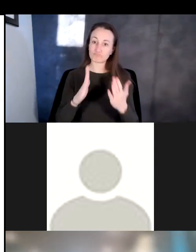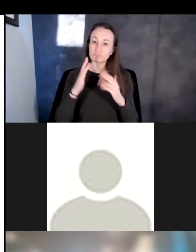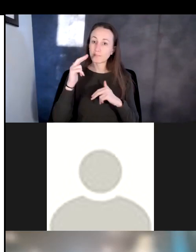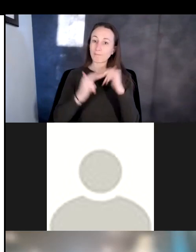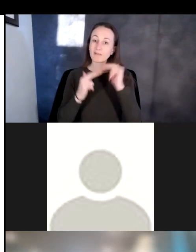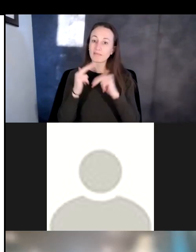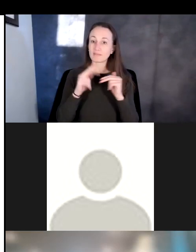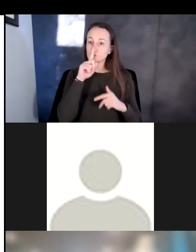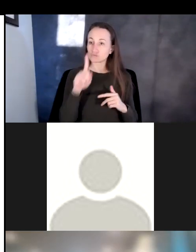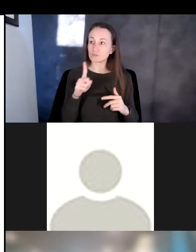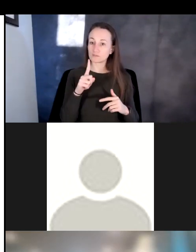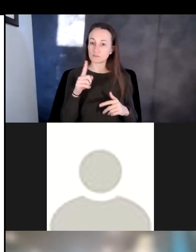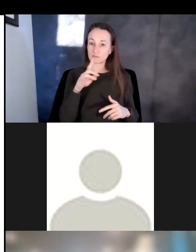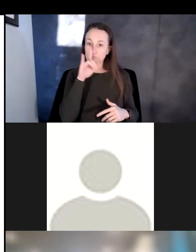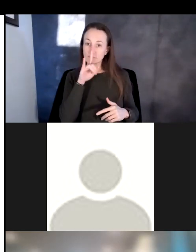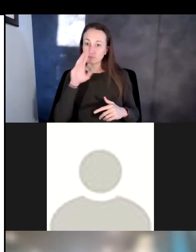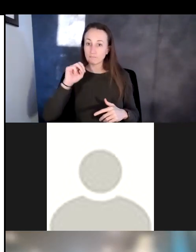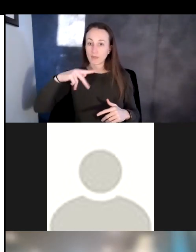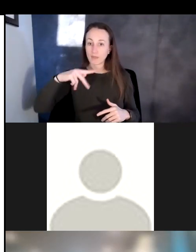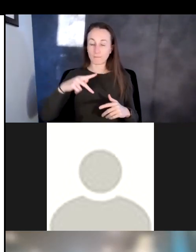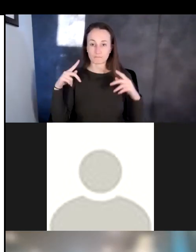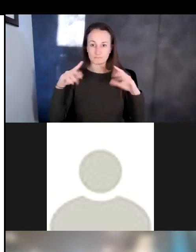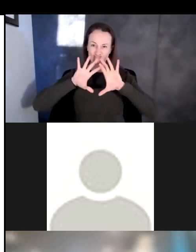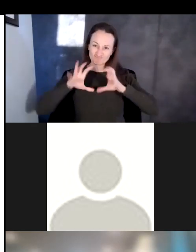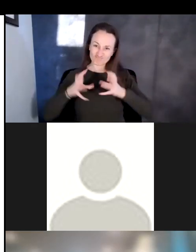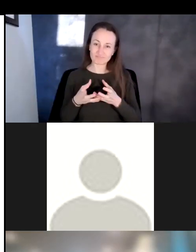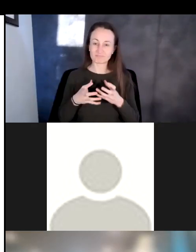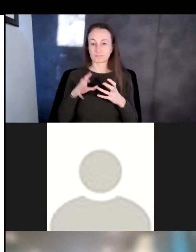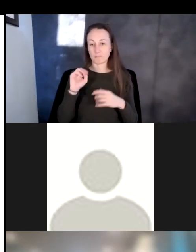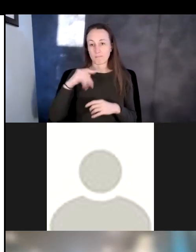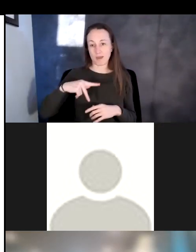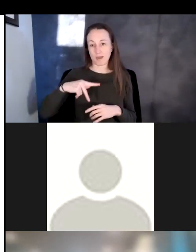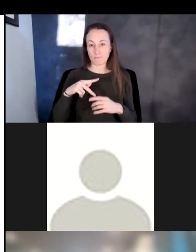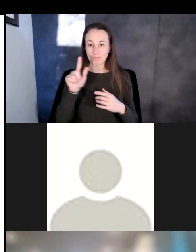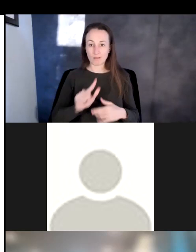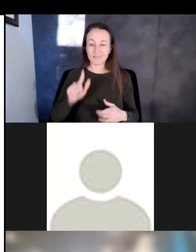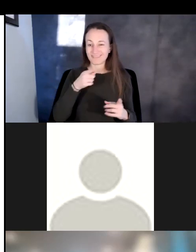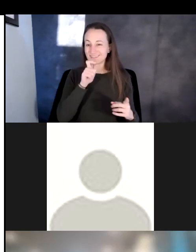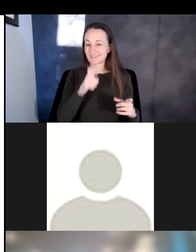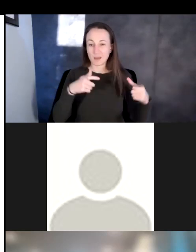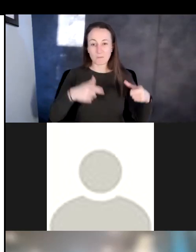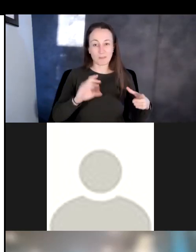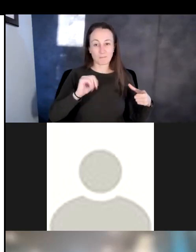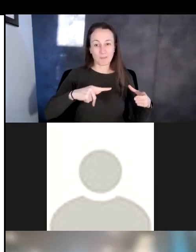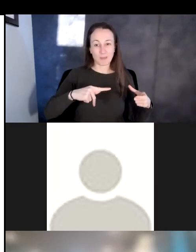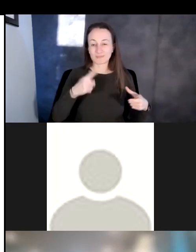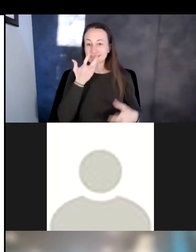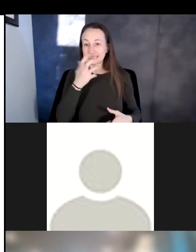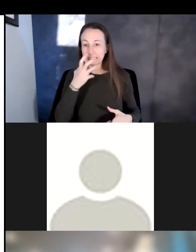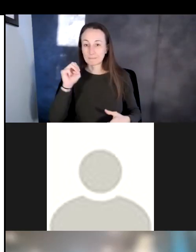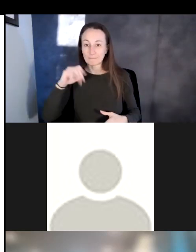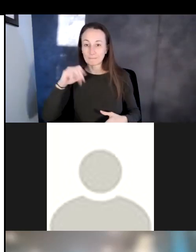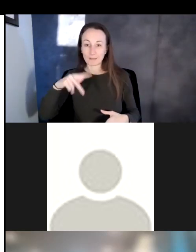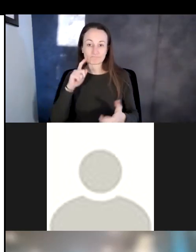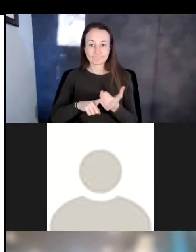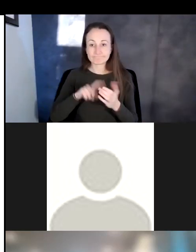these comprehensive sequence fitness maps of libraries. So this isn't a plate map here, this is just a heat map. So we evaluated a number of different